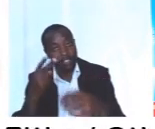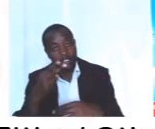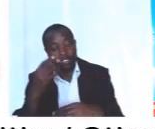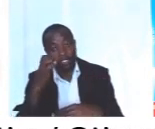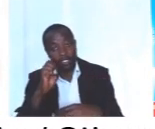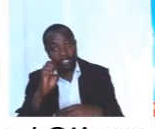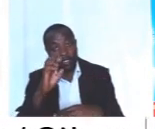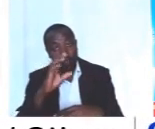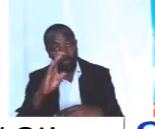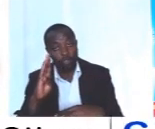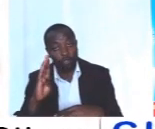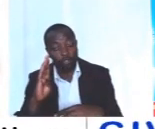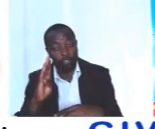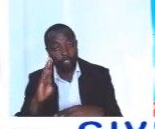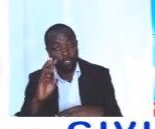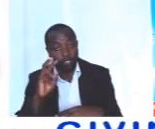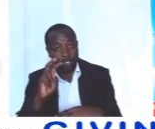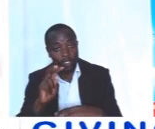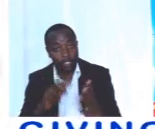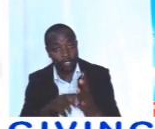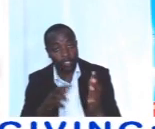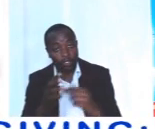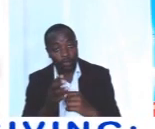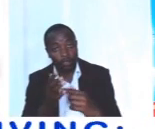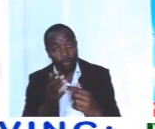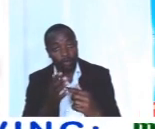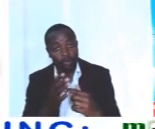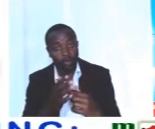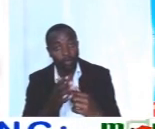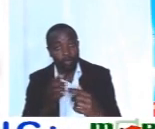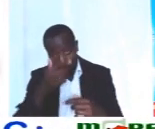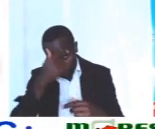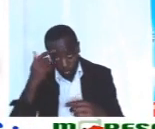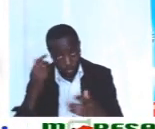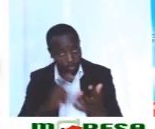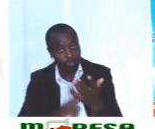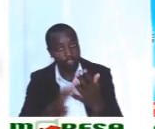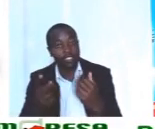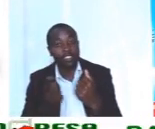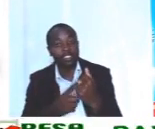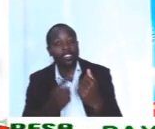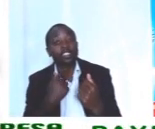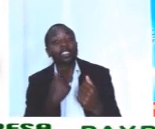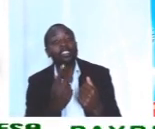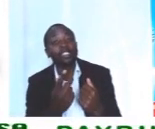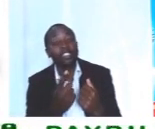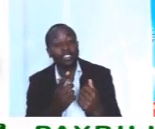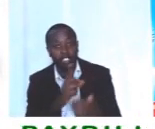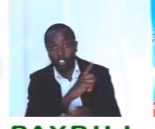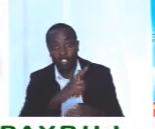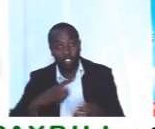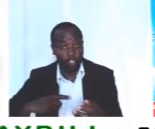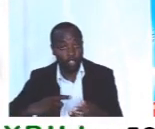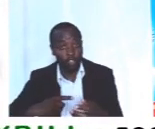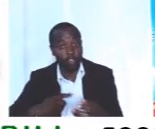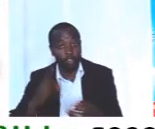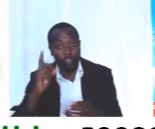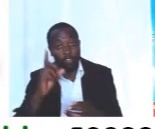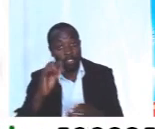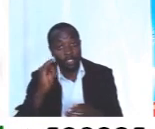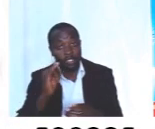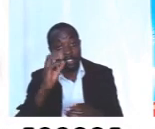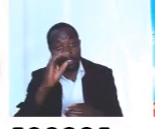Scripture. Because, as verse 6 tells us, because the Lord disciplines the one he loves.